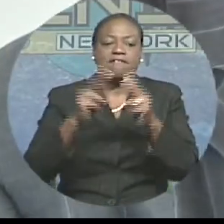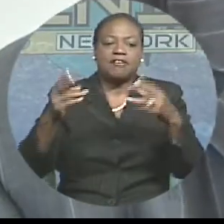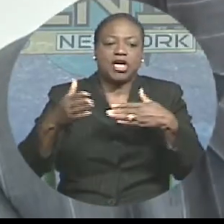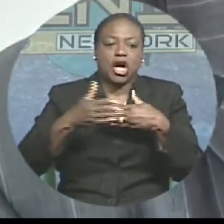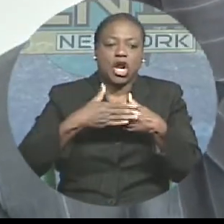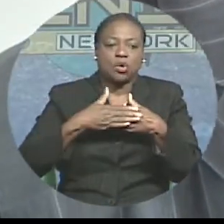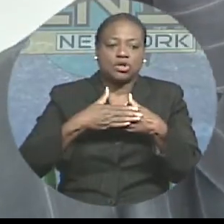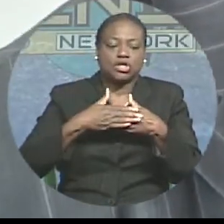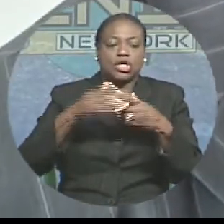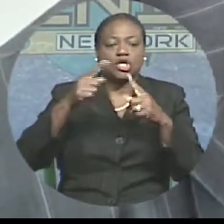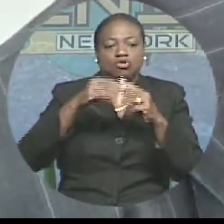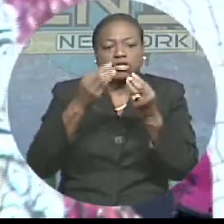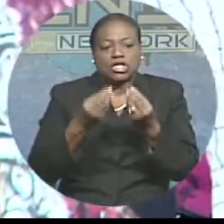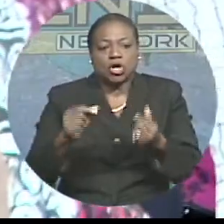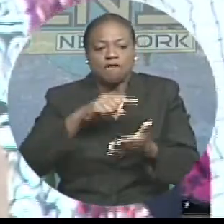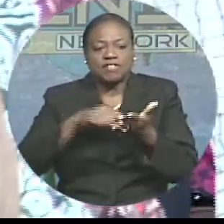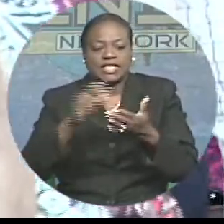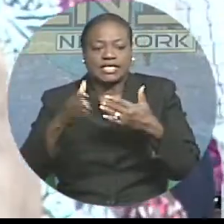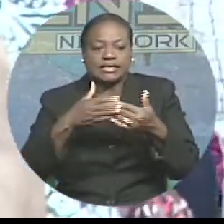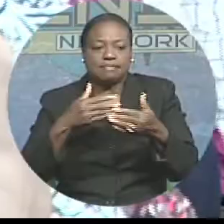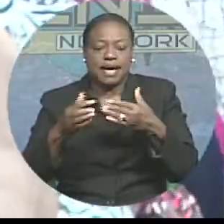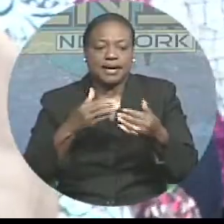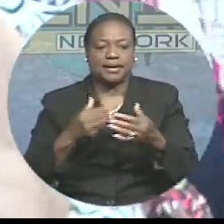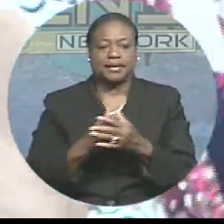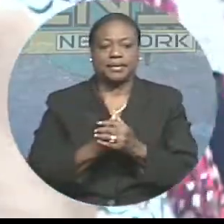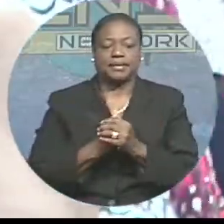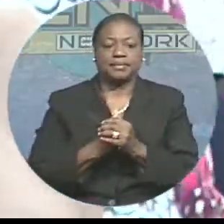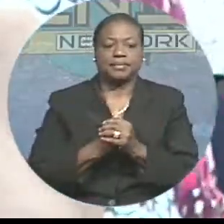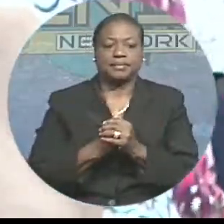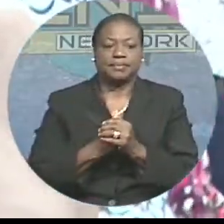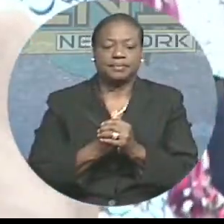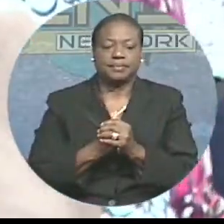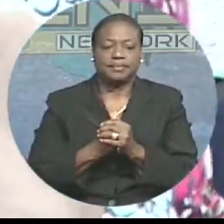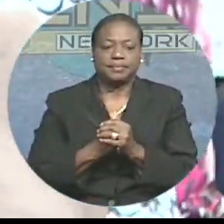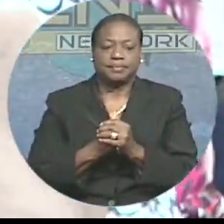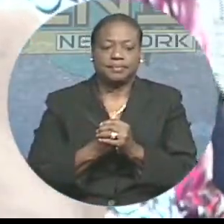a resolution of this matter. Janae Noel Ferguson, ZNS Network News.